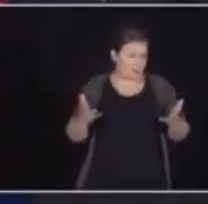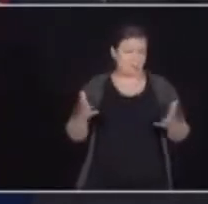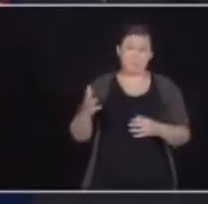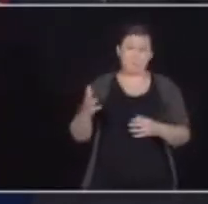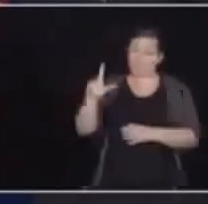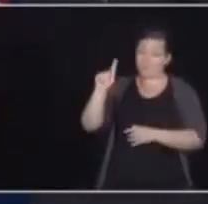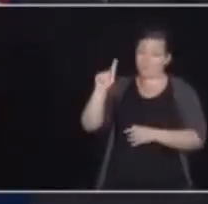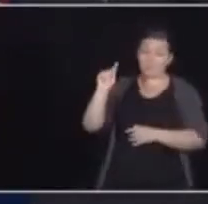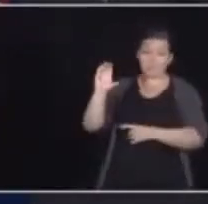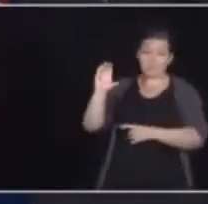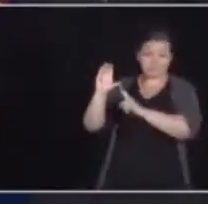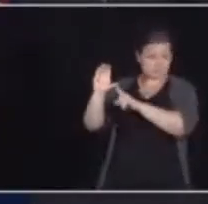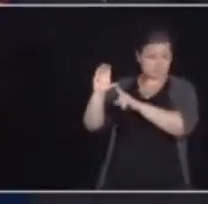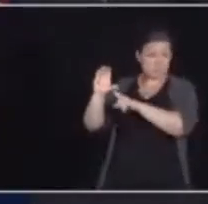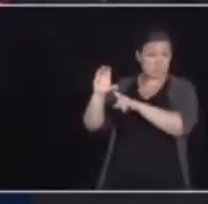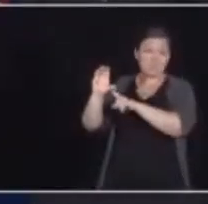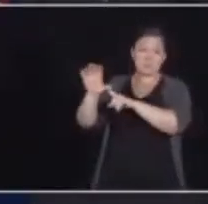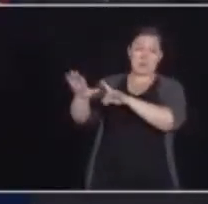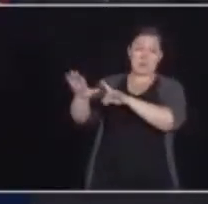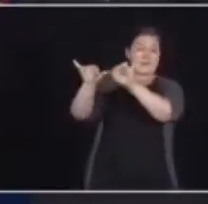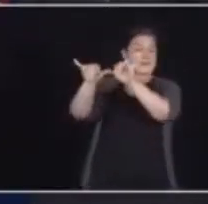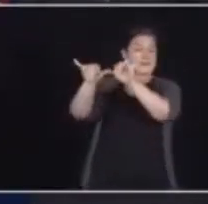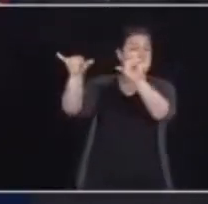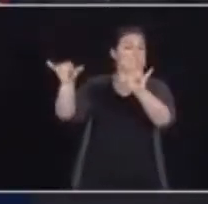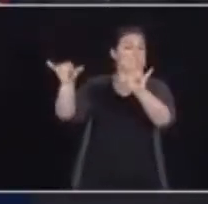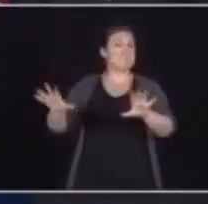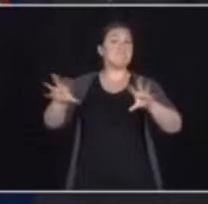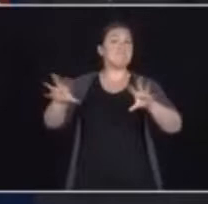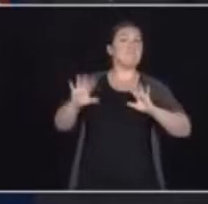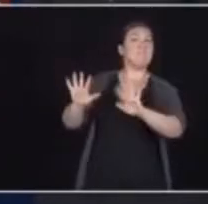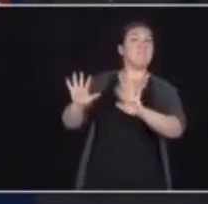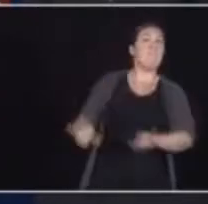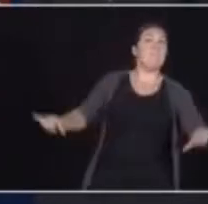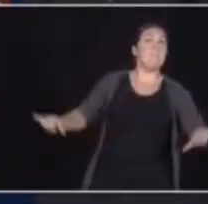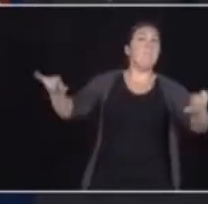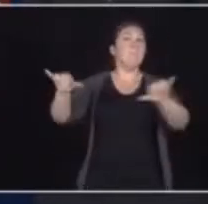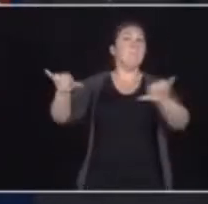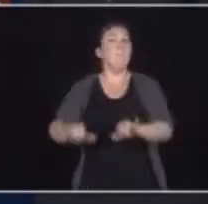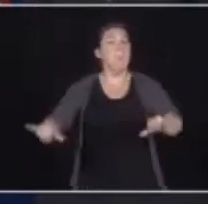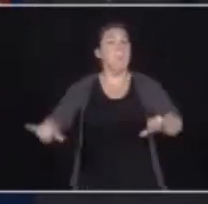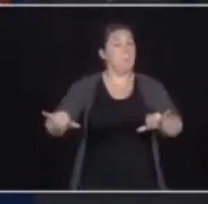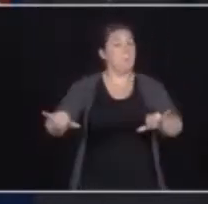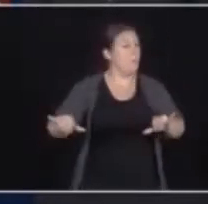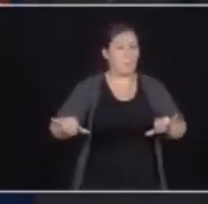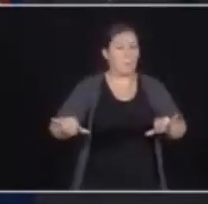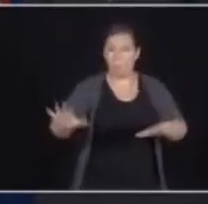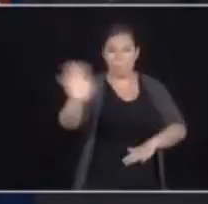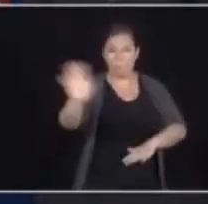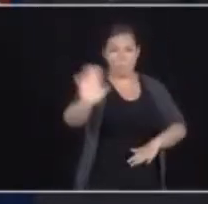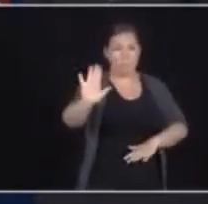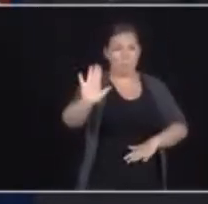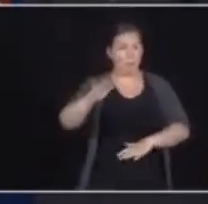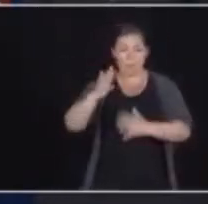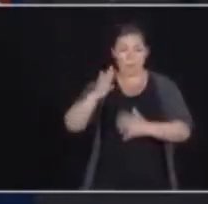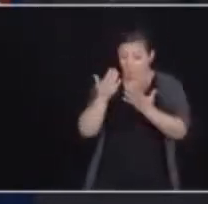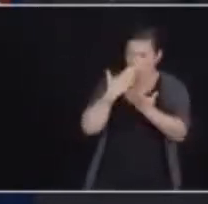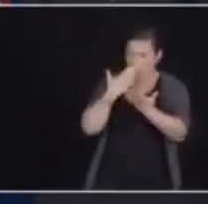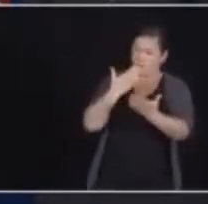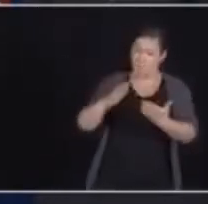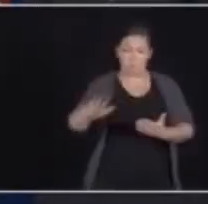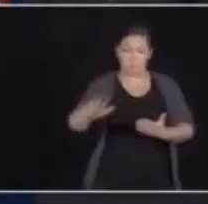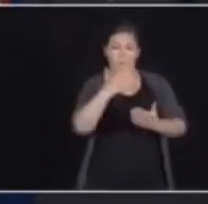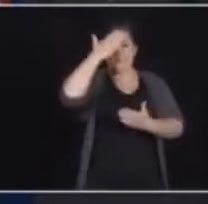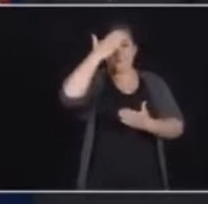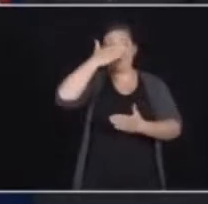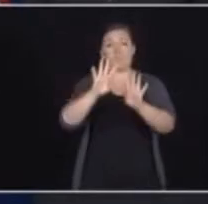care, we can't accept the status quo. Thanks to our frontline heroes, the vast majority of homes have now